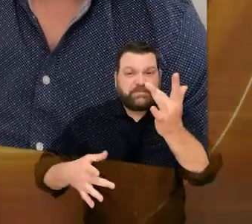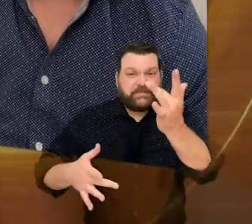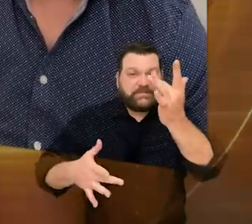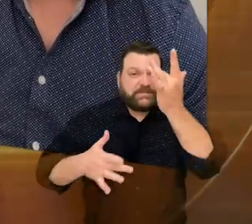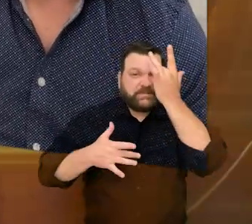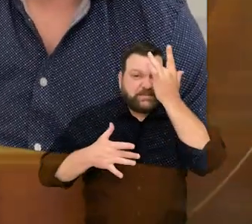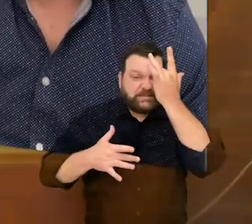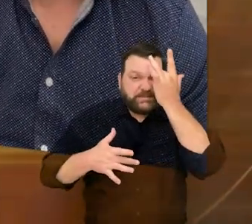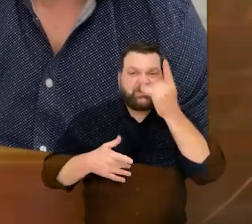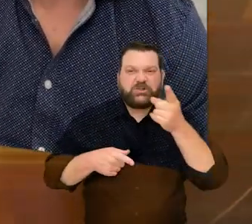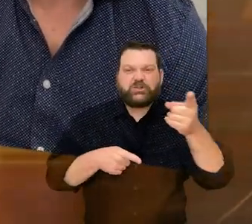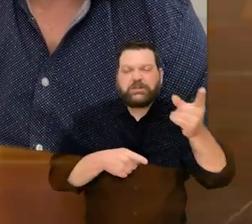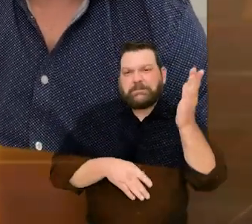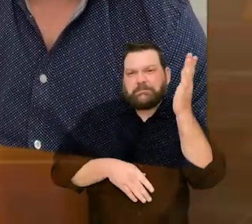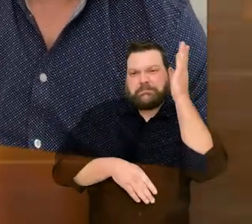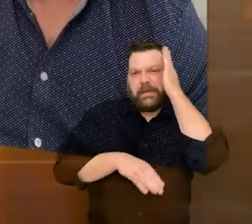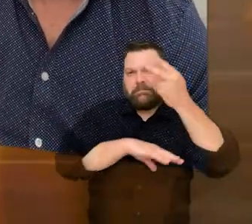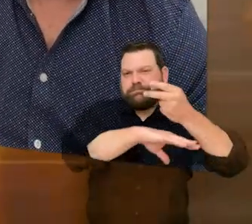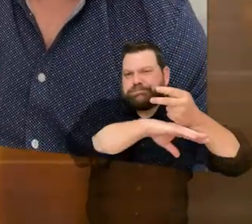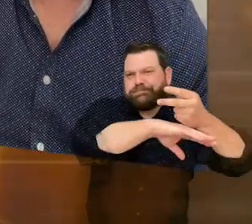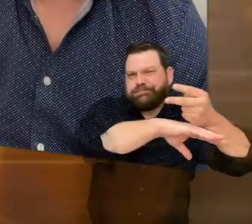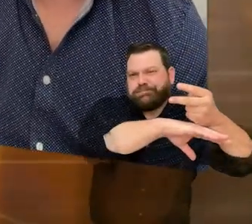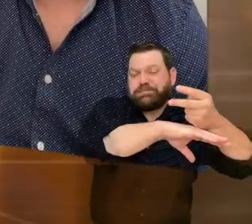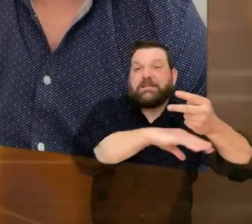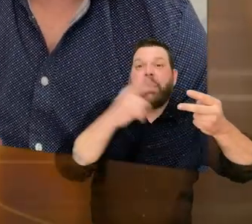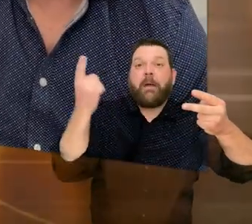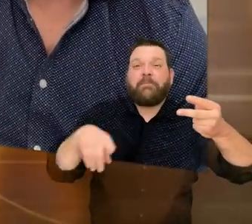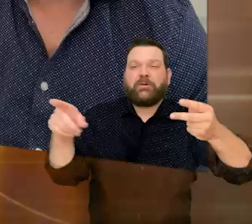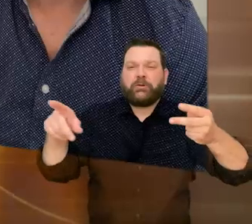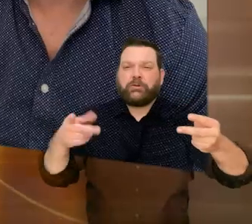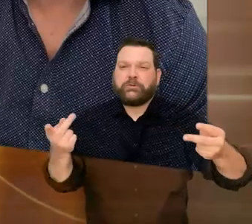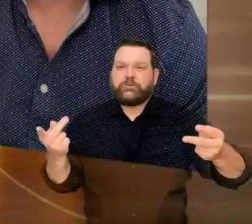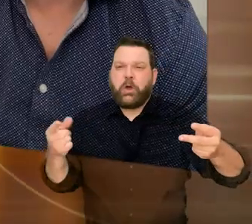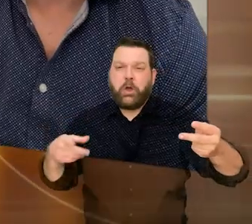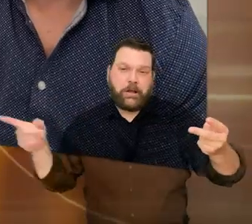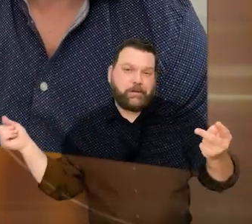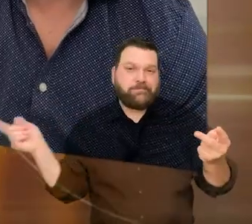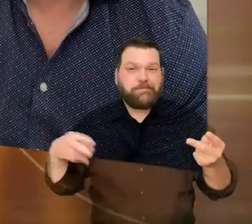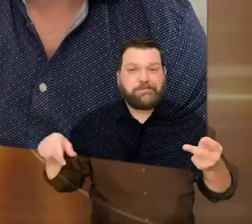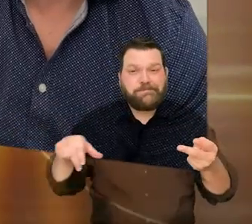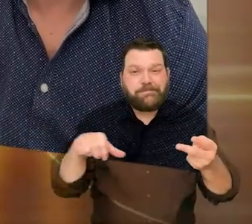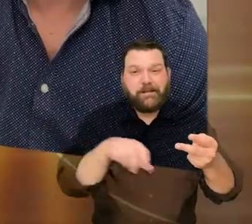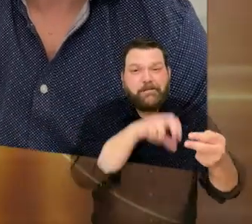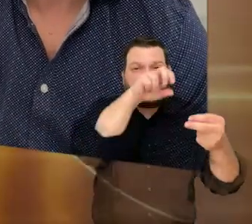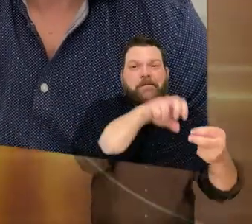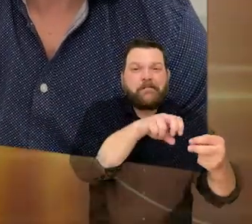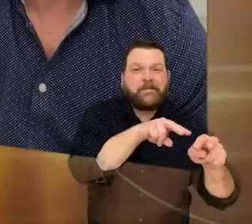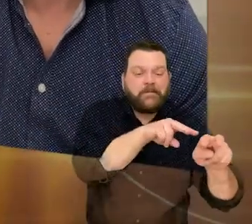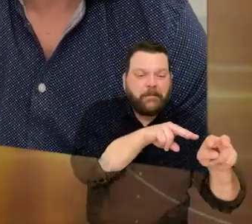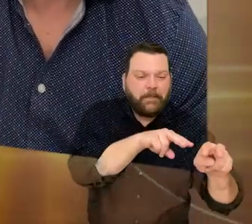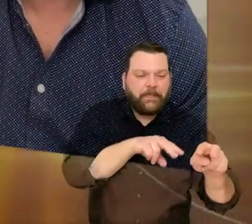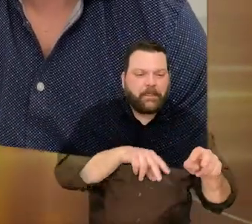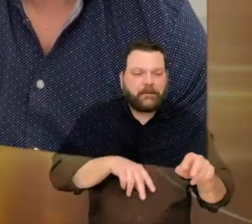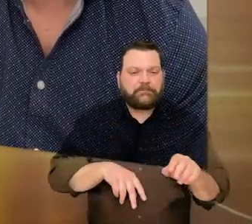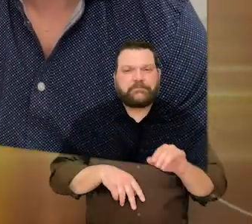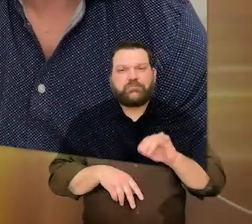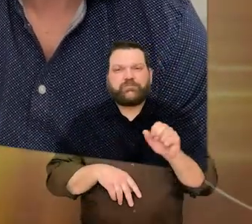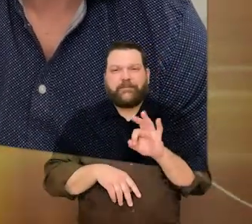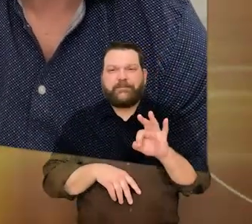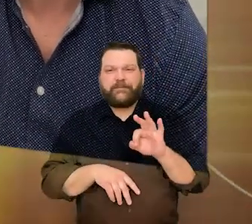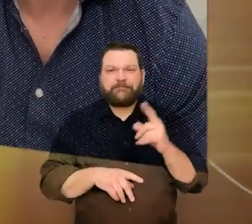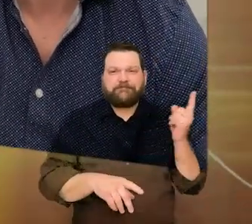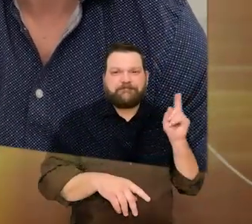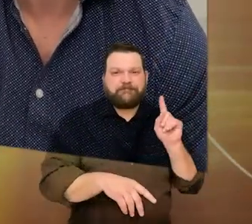day Donatella, her dog, ran into the room and Jeff followed, and she looked up at him and said, "I am